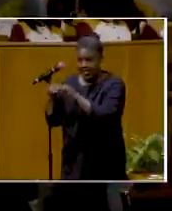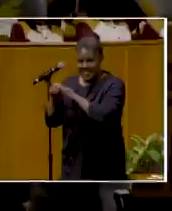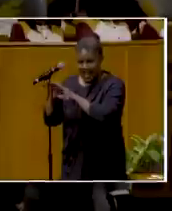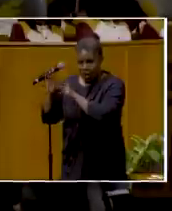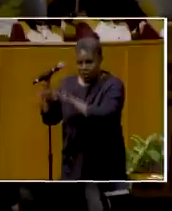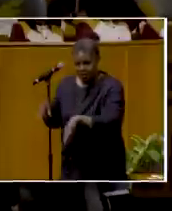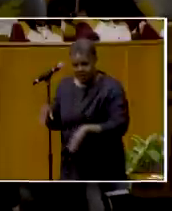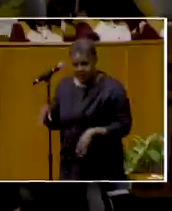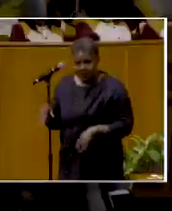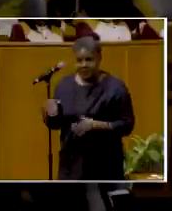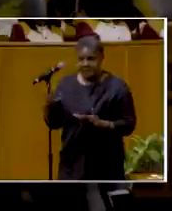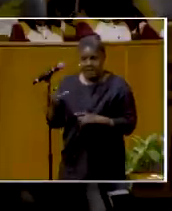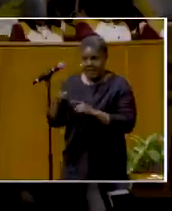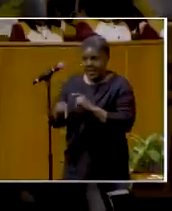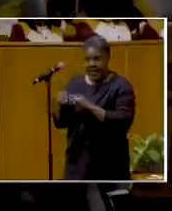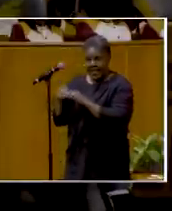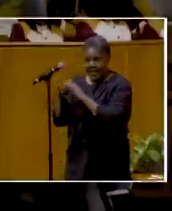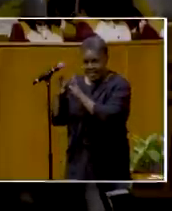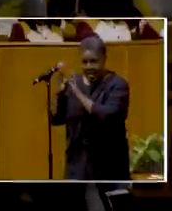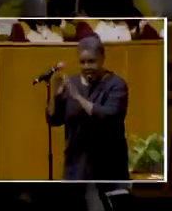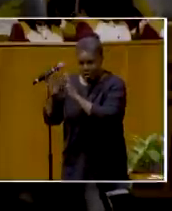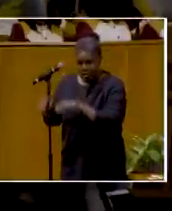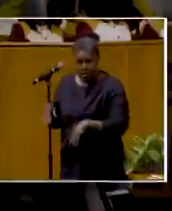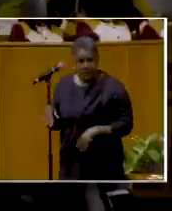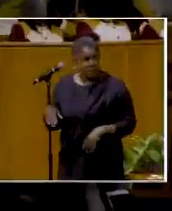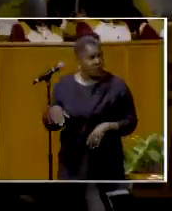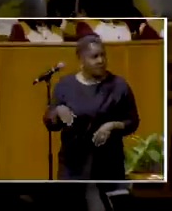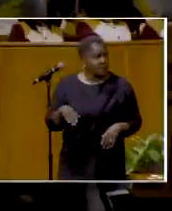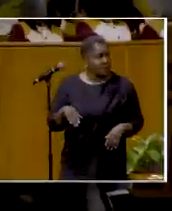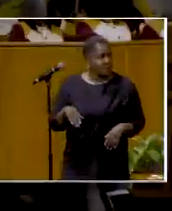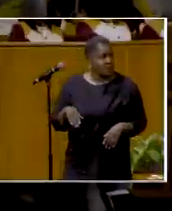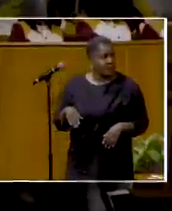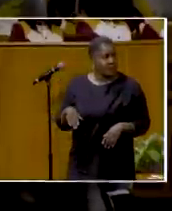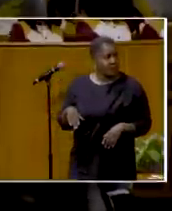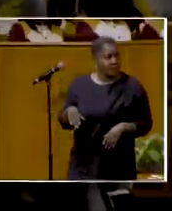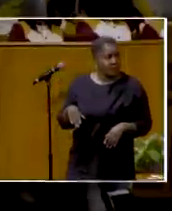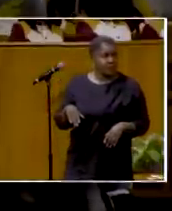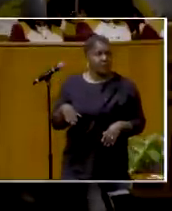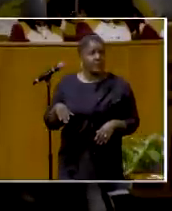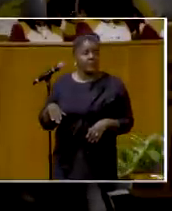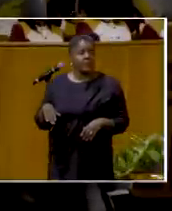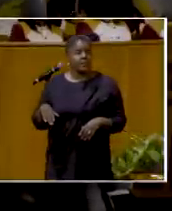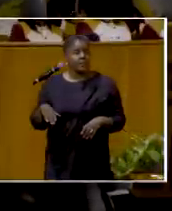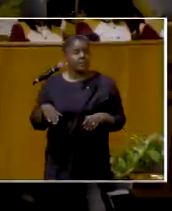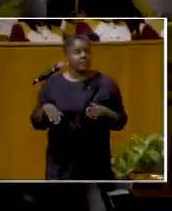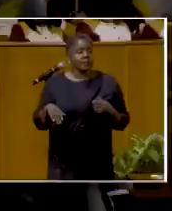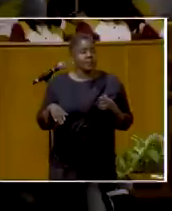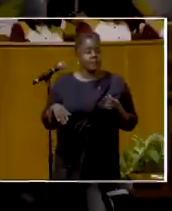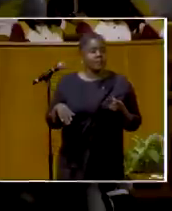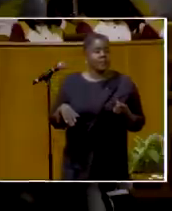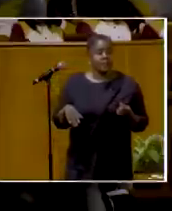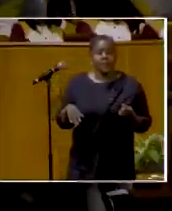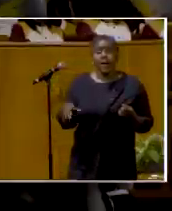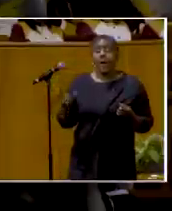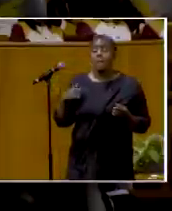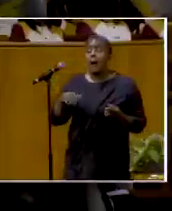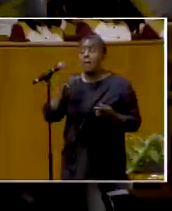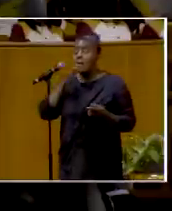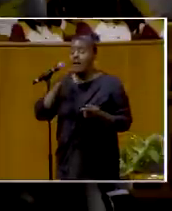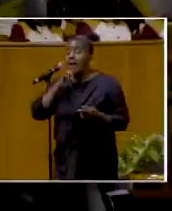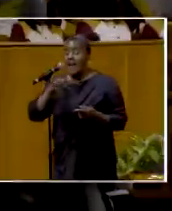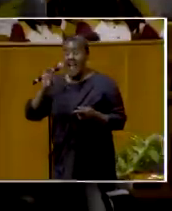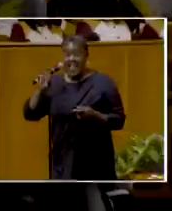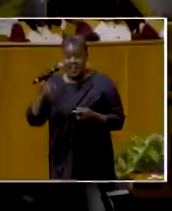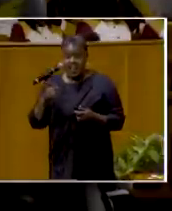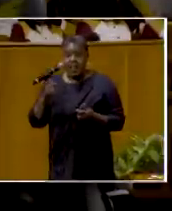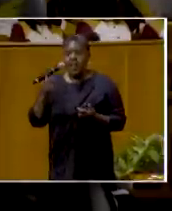They can't get in the house. My mom, in her 80-plus year old self, decides she's